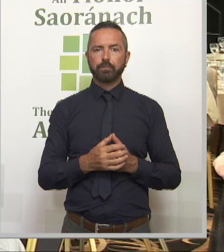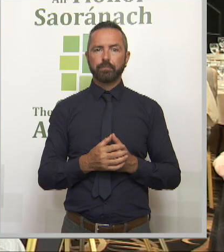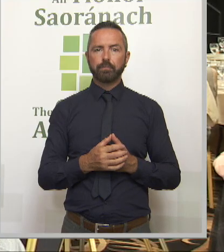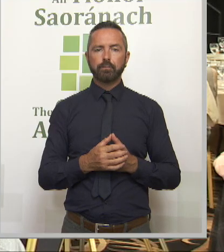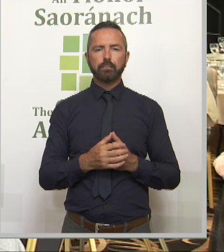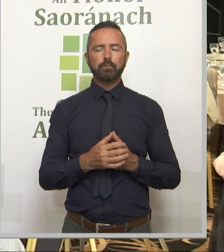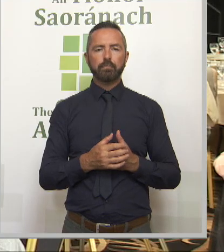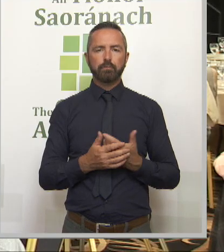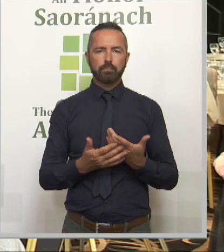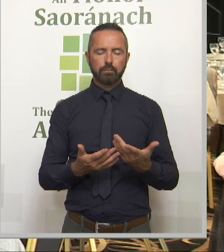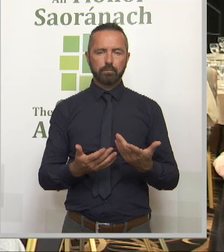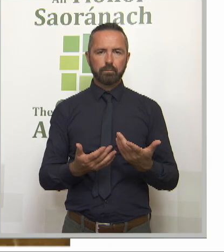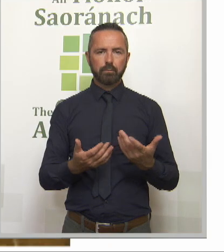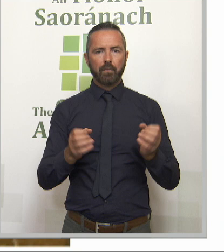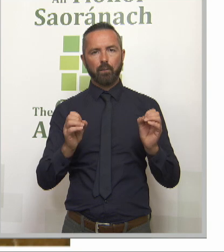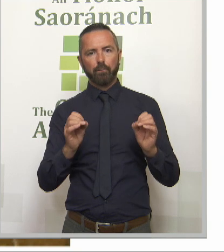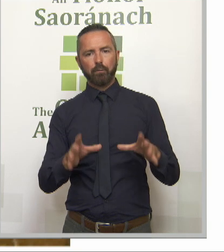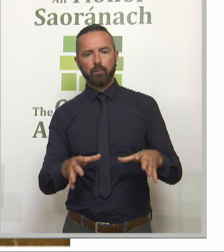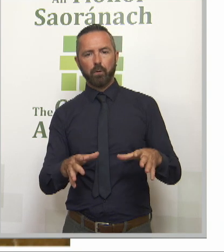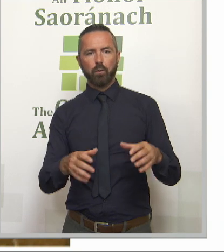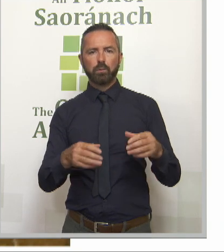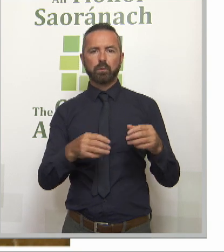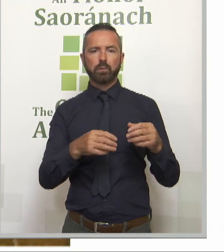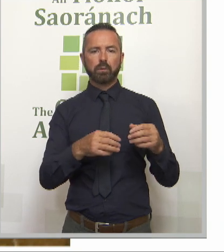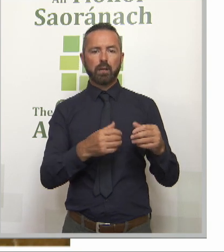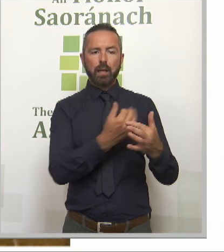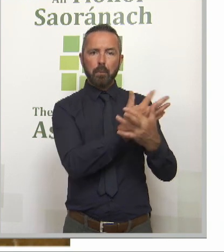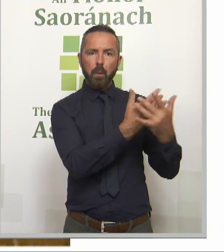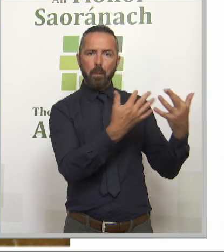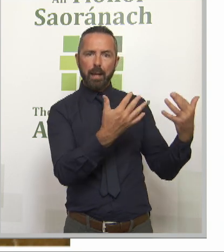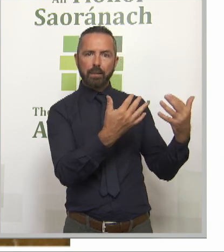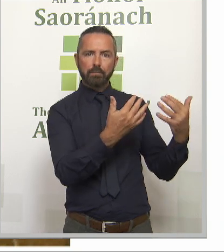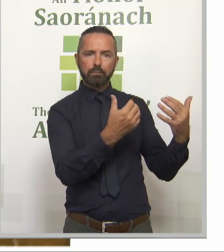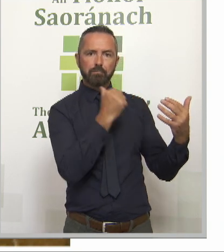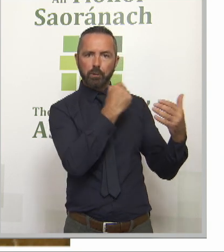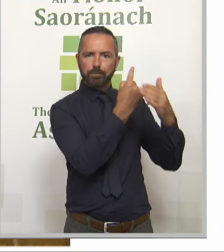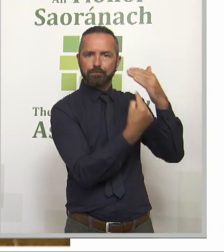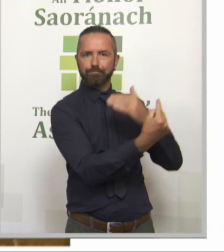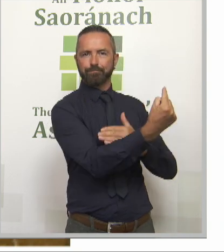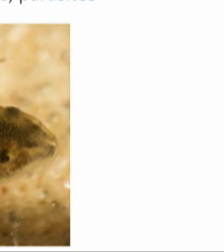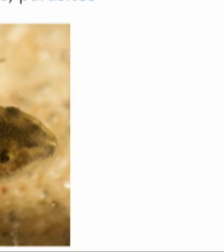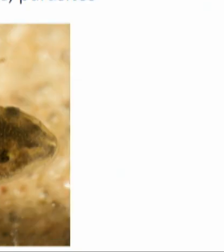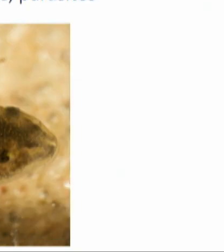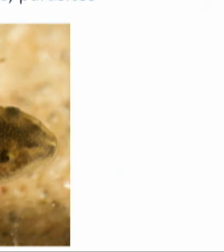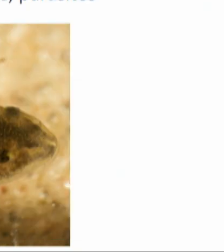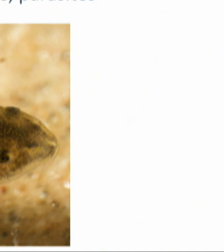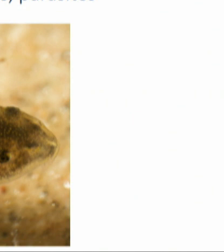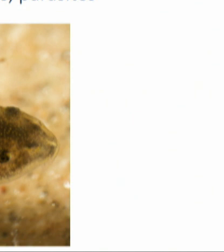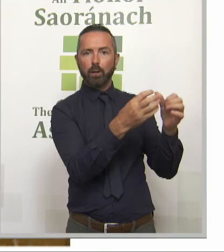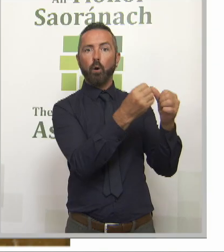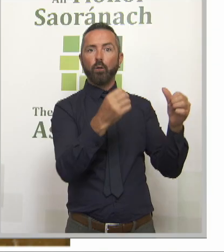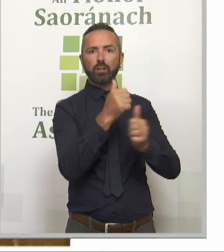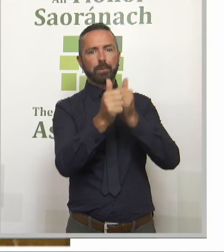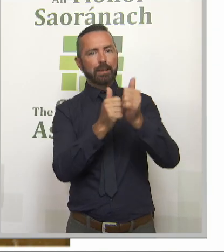Of course, populations of one species don't exist in isolation, and this was alluded to earlier on. They interact with other